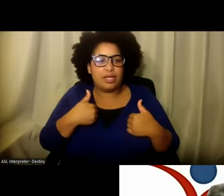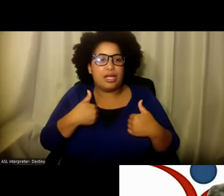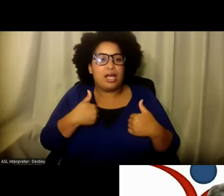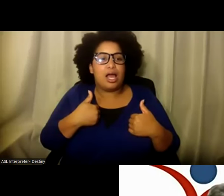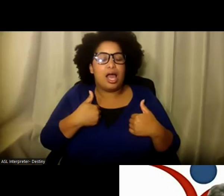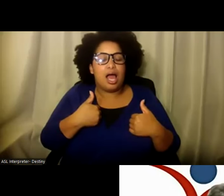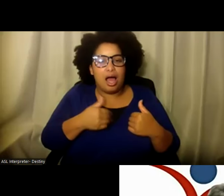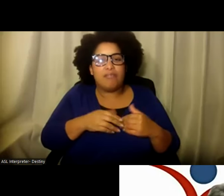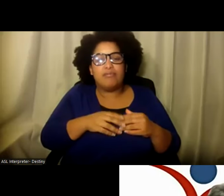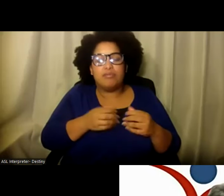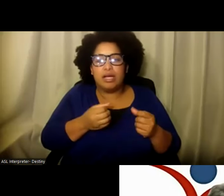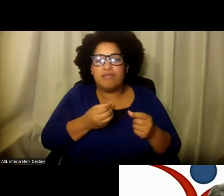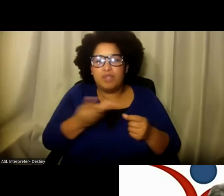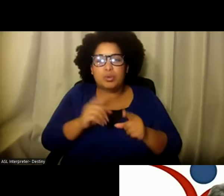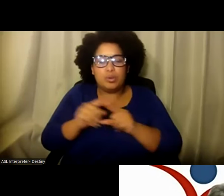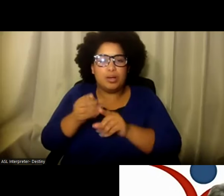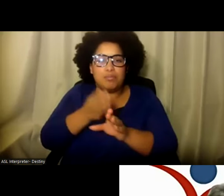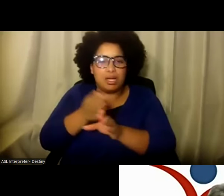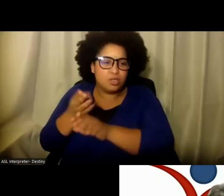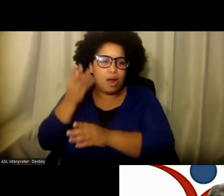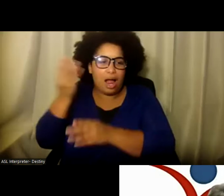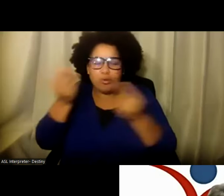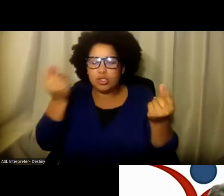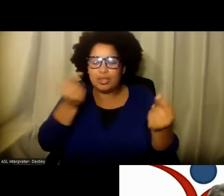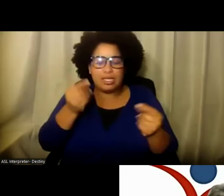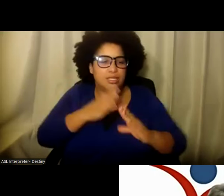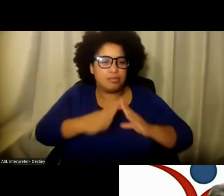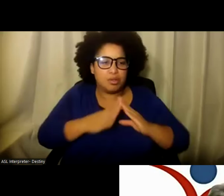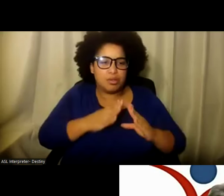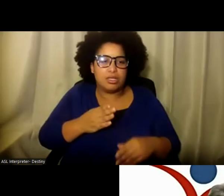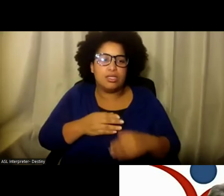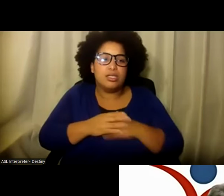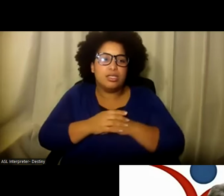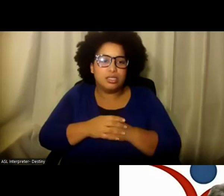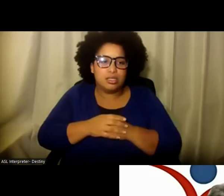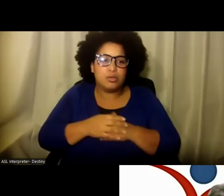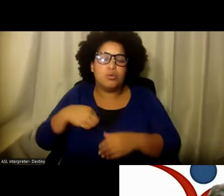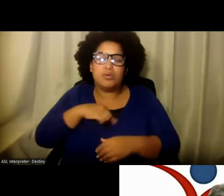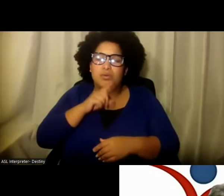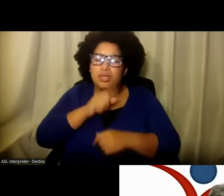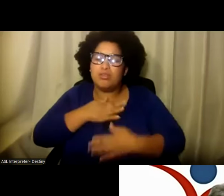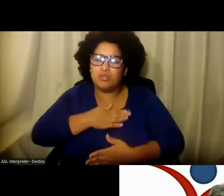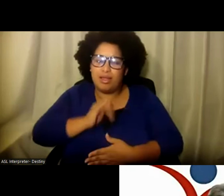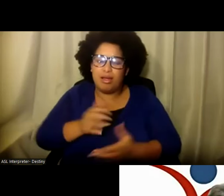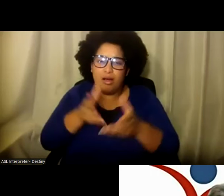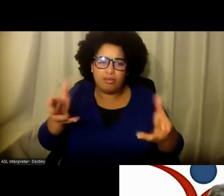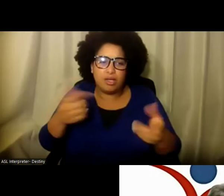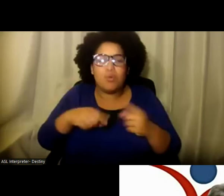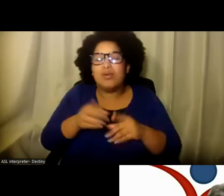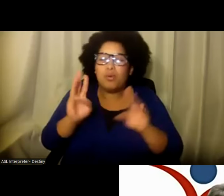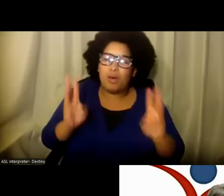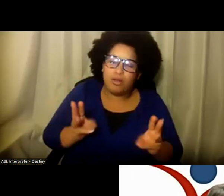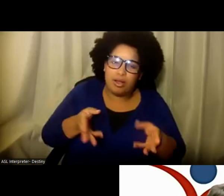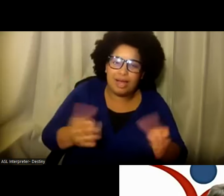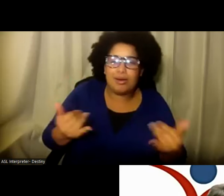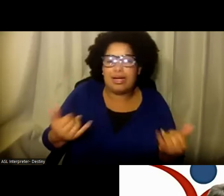buses, so we're always out and about in the community, which we enjoy a lot when weather permits. Right now it's a